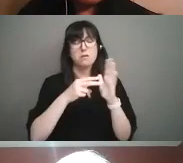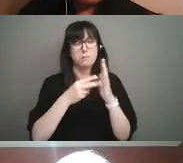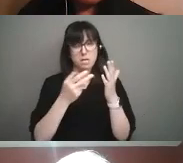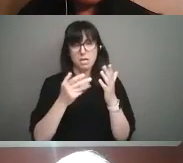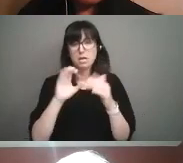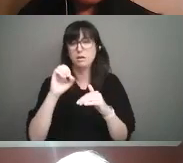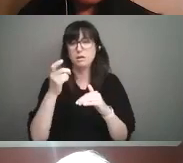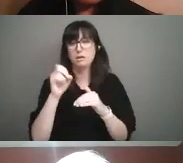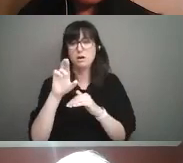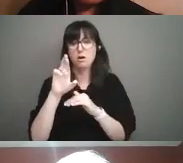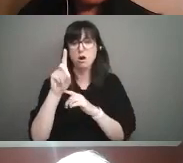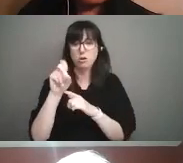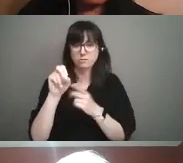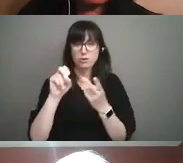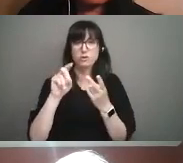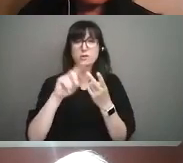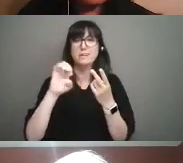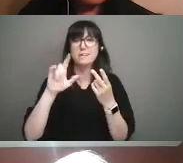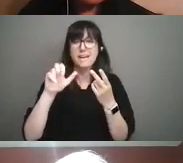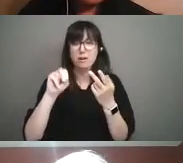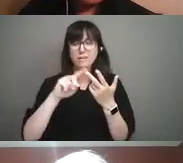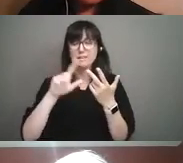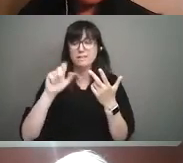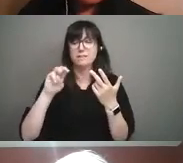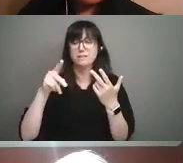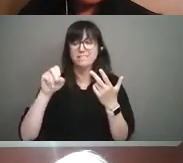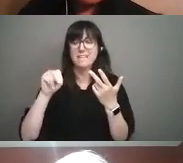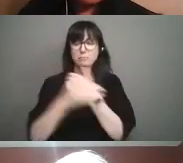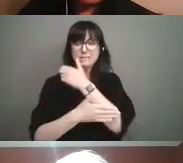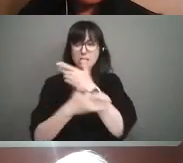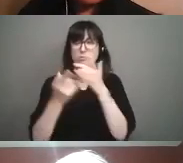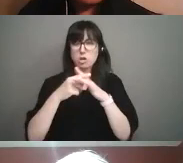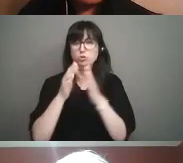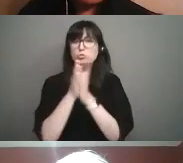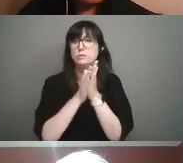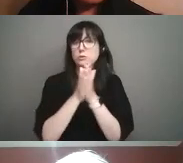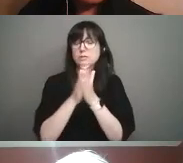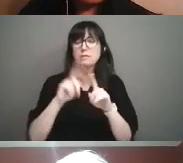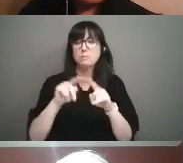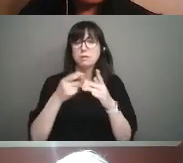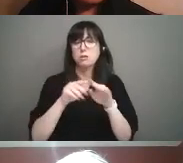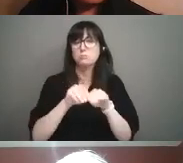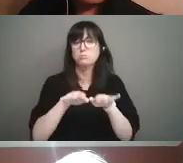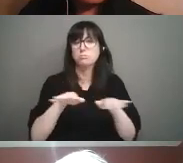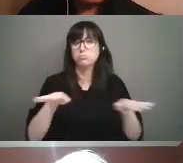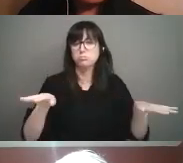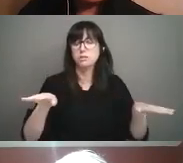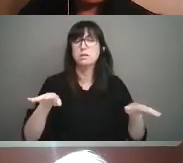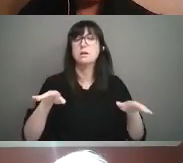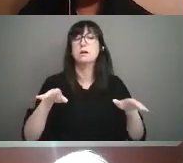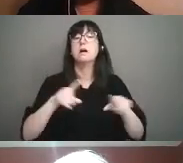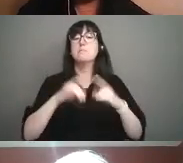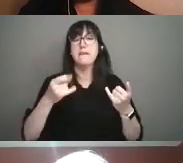Oxford County, Elgin County, and now Lambton, we're kind of spreading, but we've kept it kind of on the down low until today. So I expect to